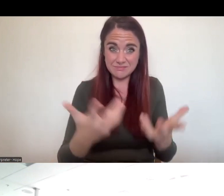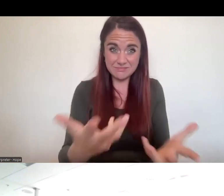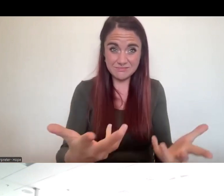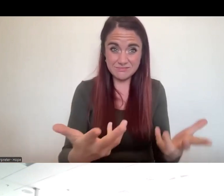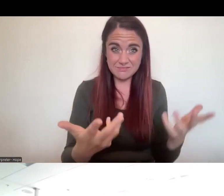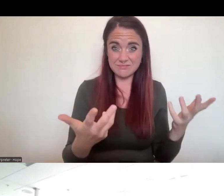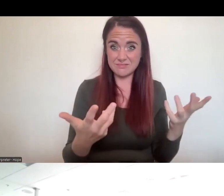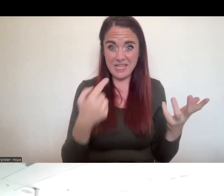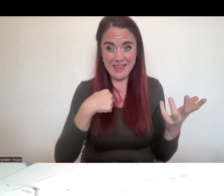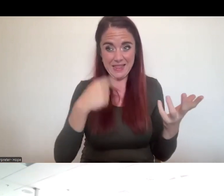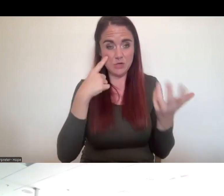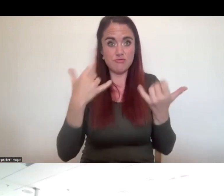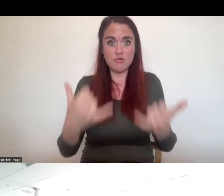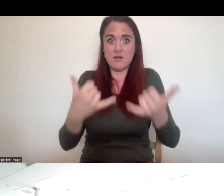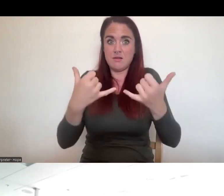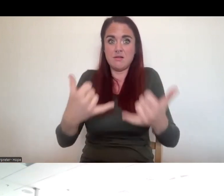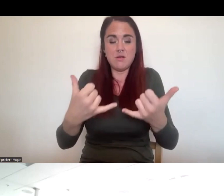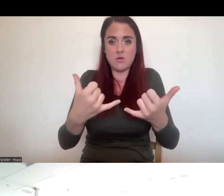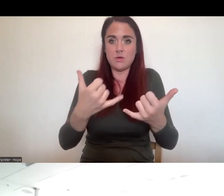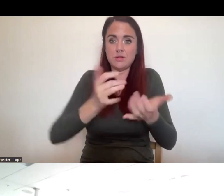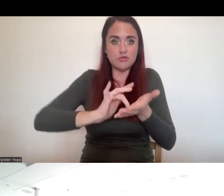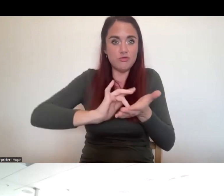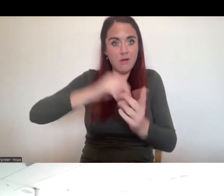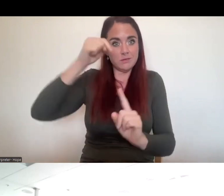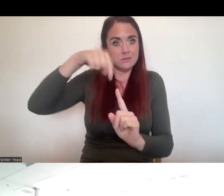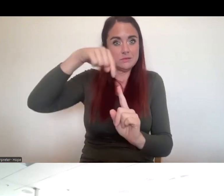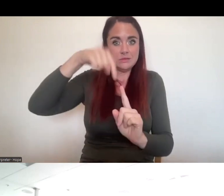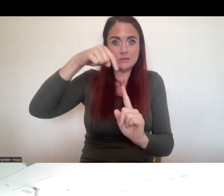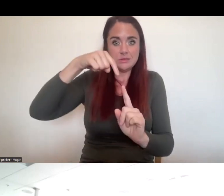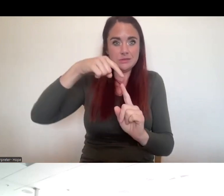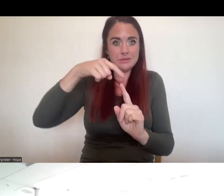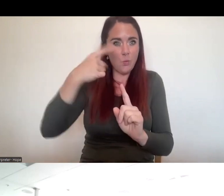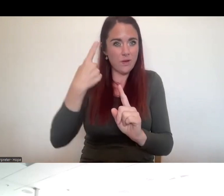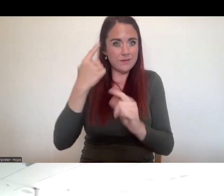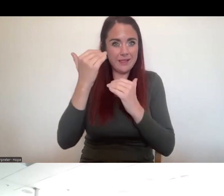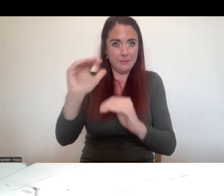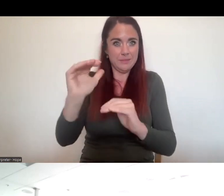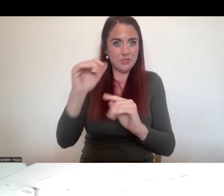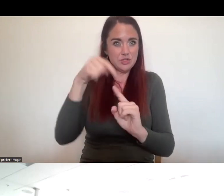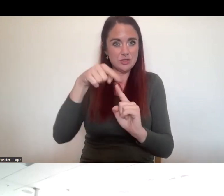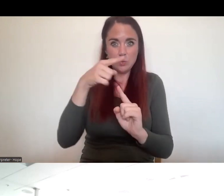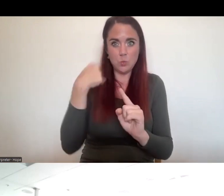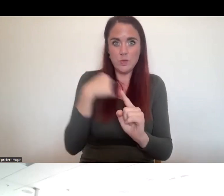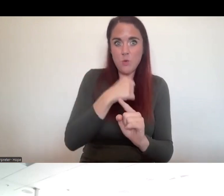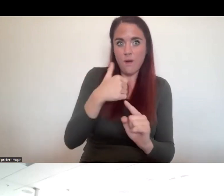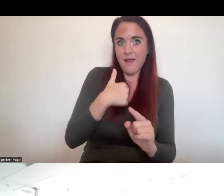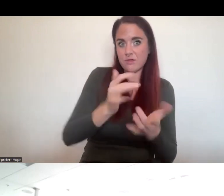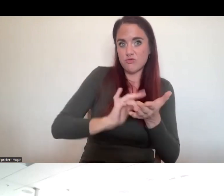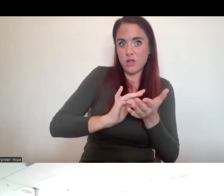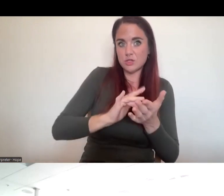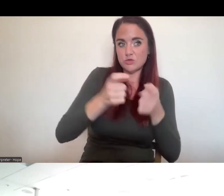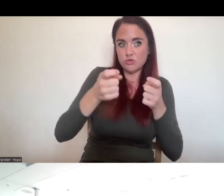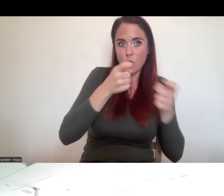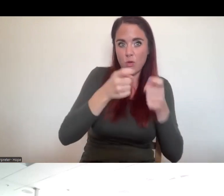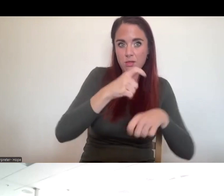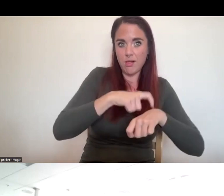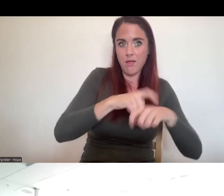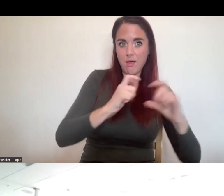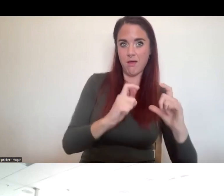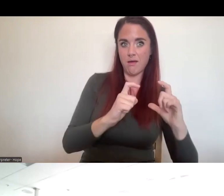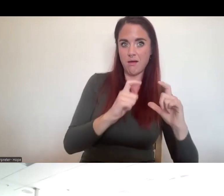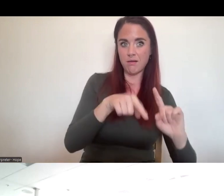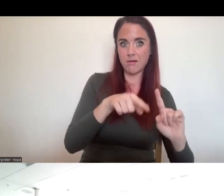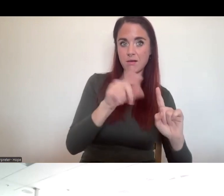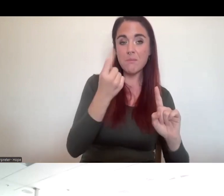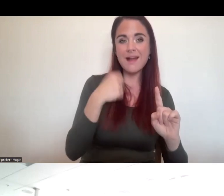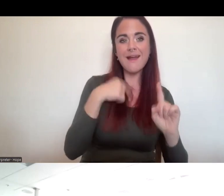point, I think drugs are a limitation. We don't have like good drugs to control the clock. However, I can